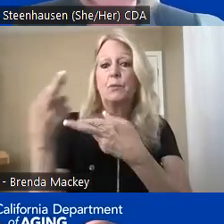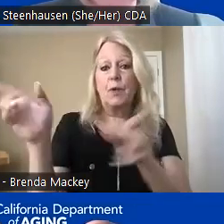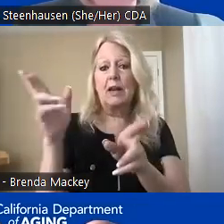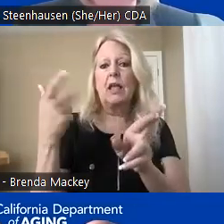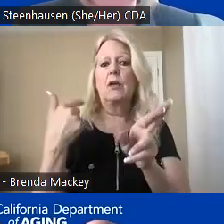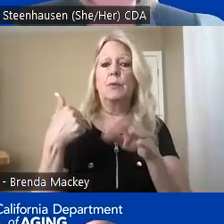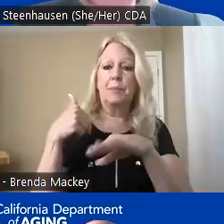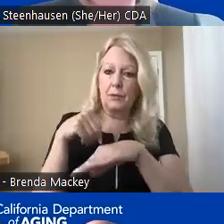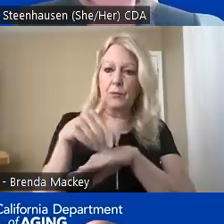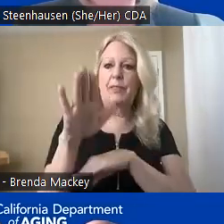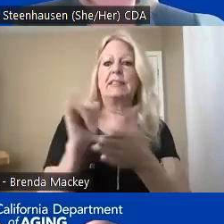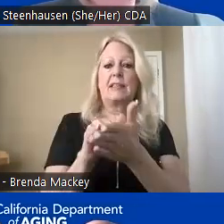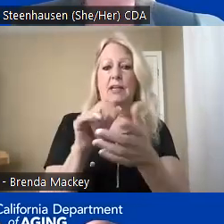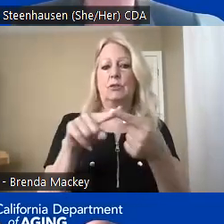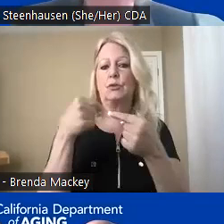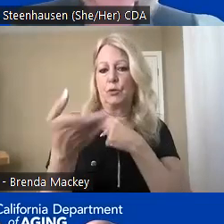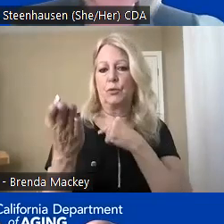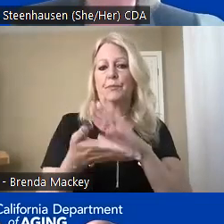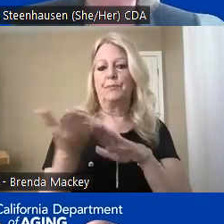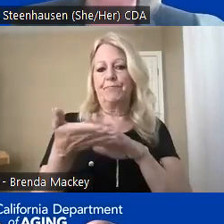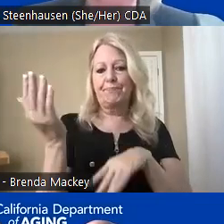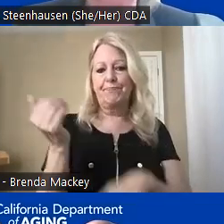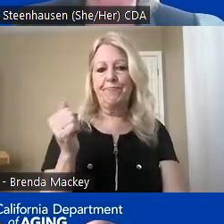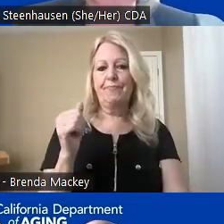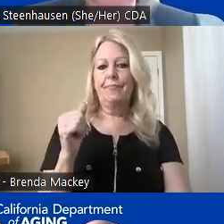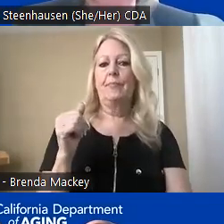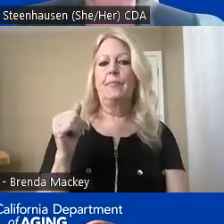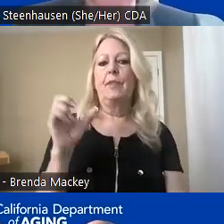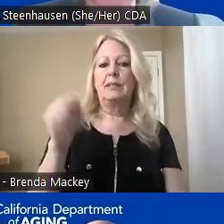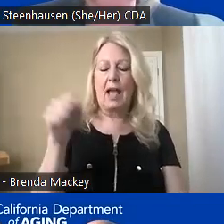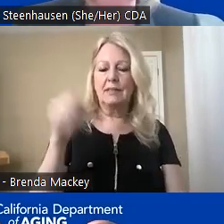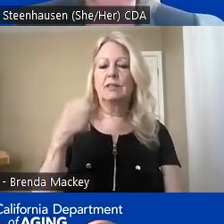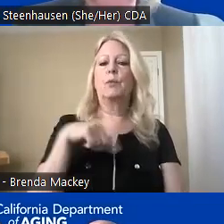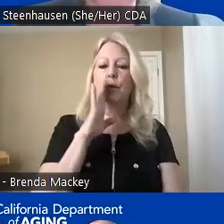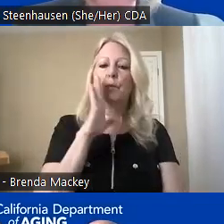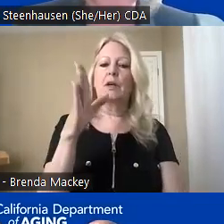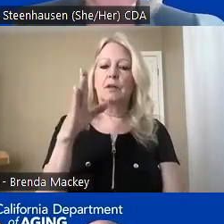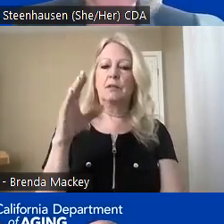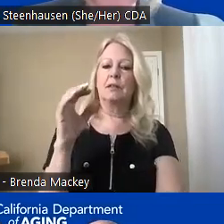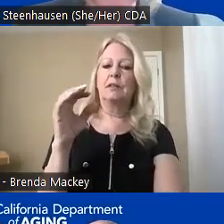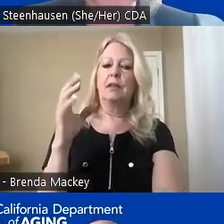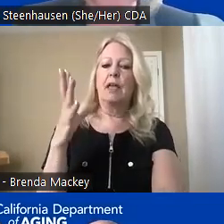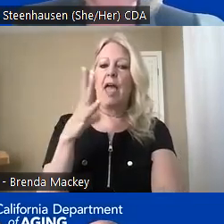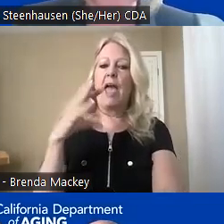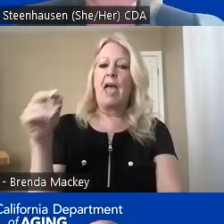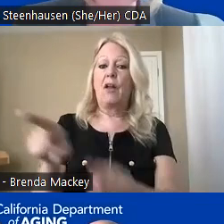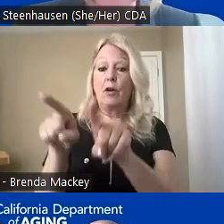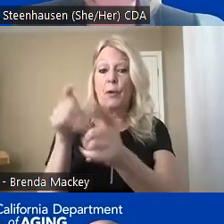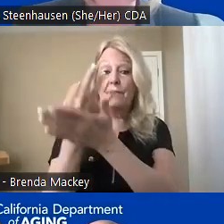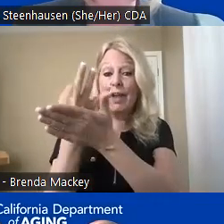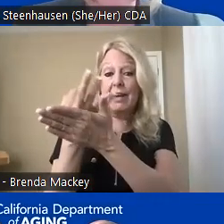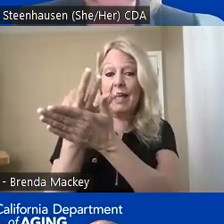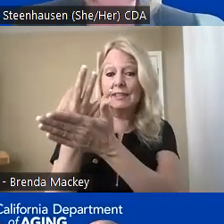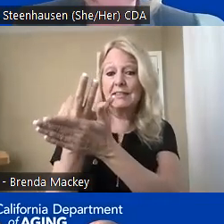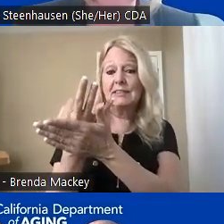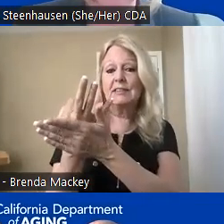at that point you'll be doing some webinars. Oh, yes, absolutely. Absolutely. Okay. And then on the financing side, I appreciate the